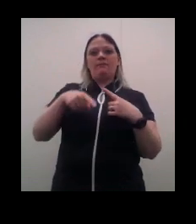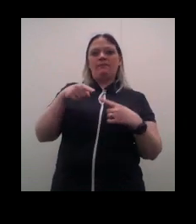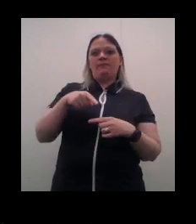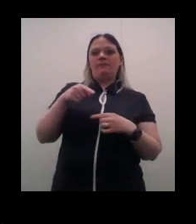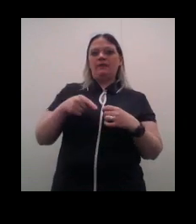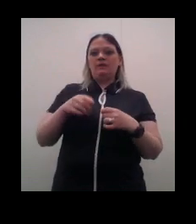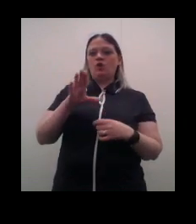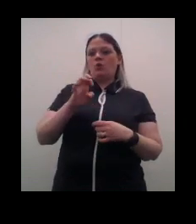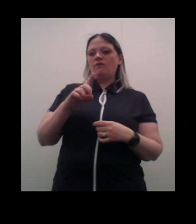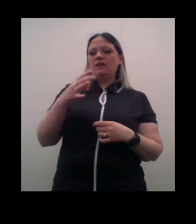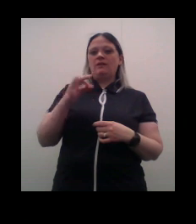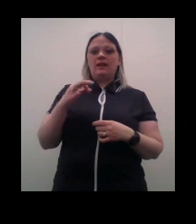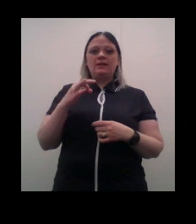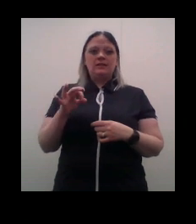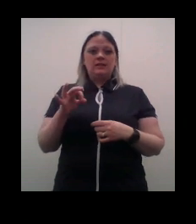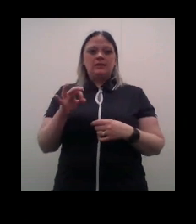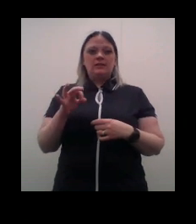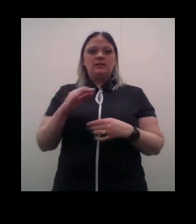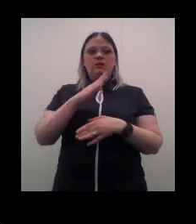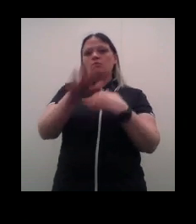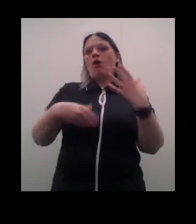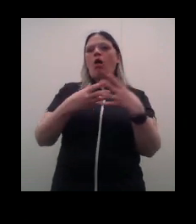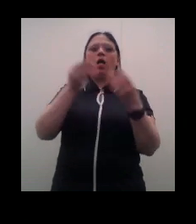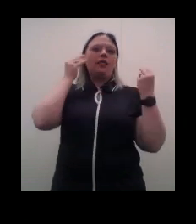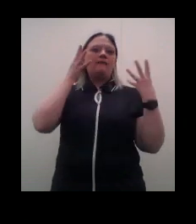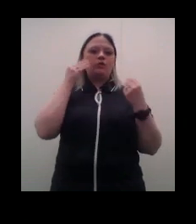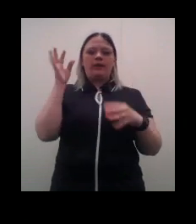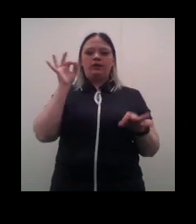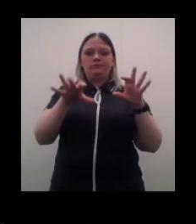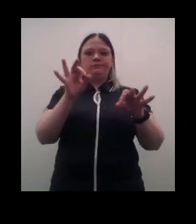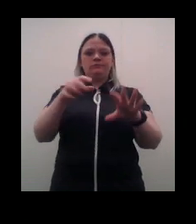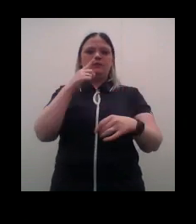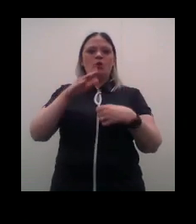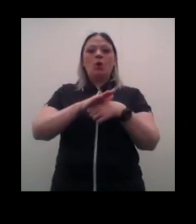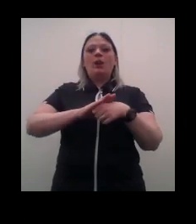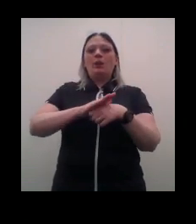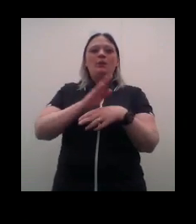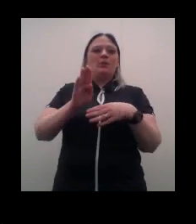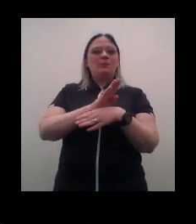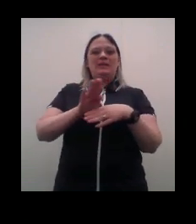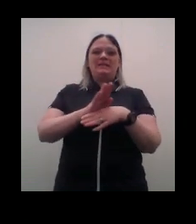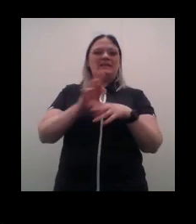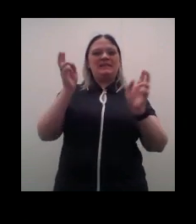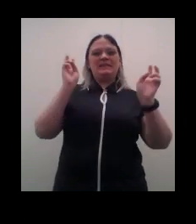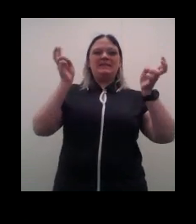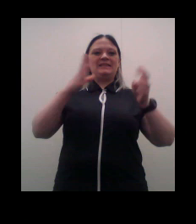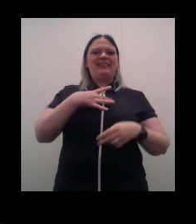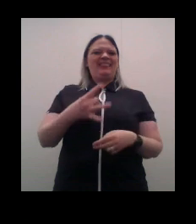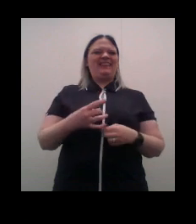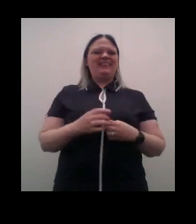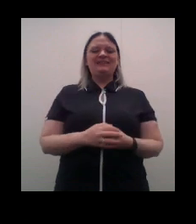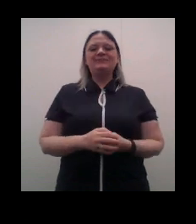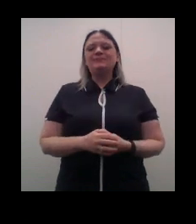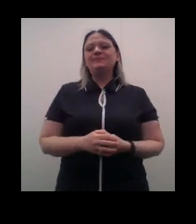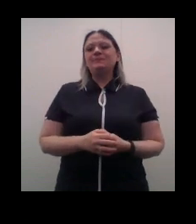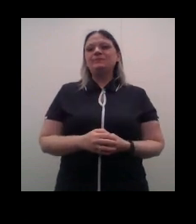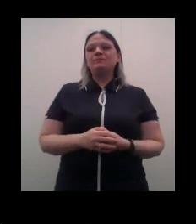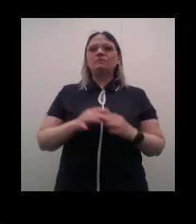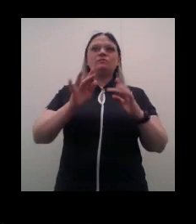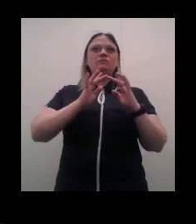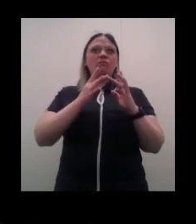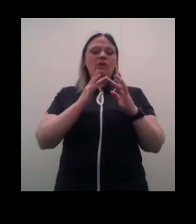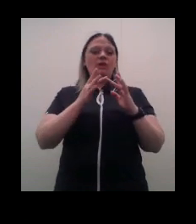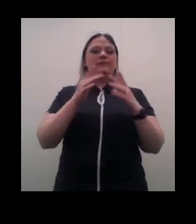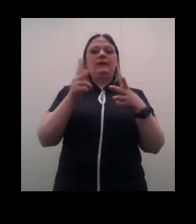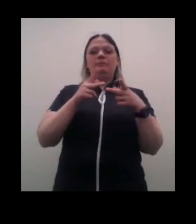It's a repository of curated information for local businesses. I like that line. It's an online forum for businesses to